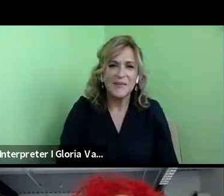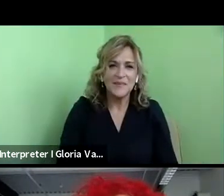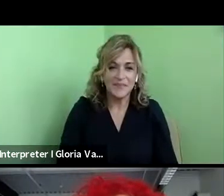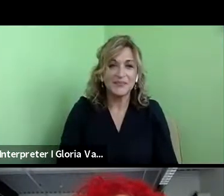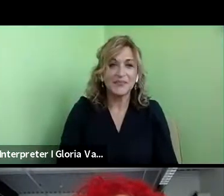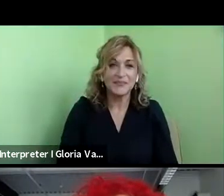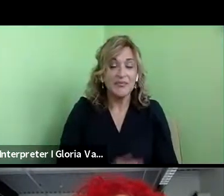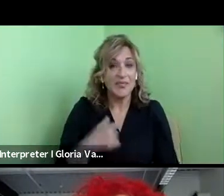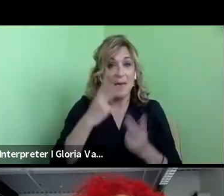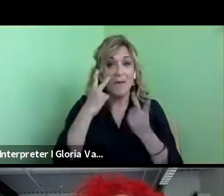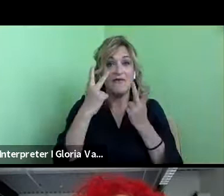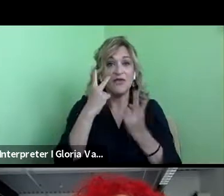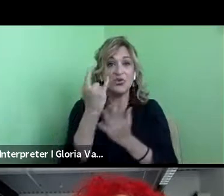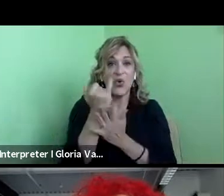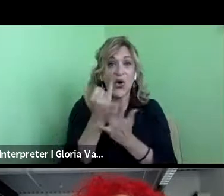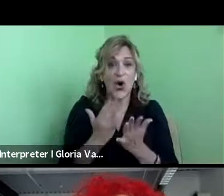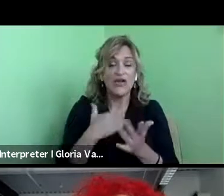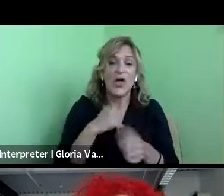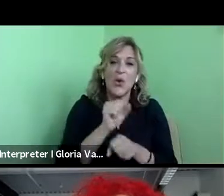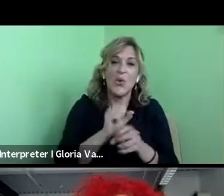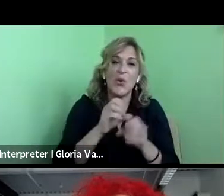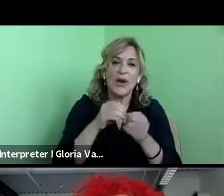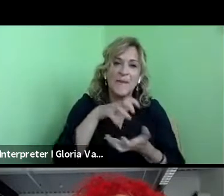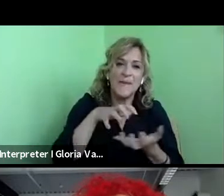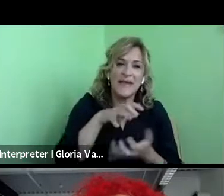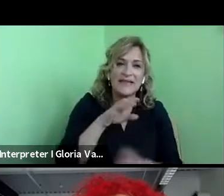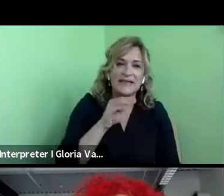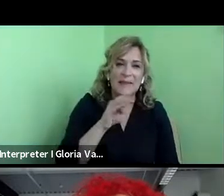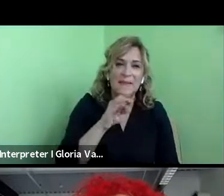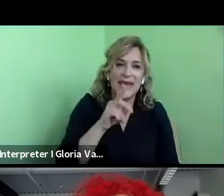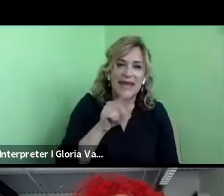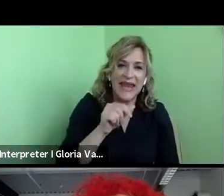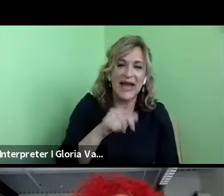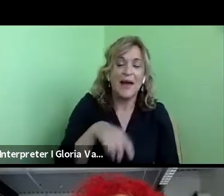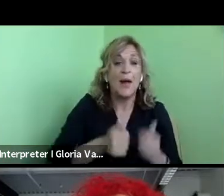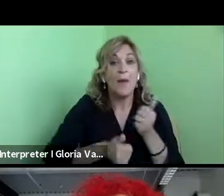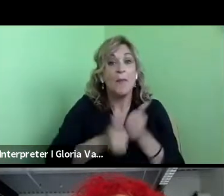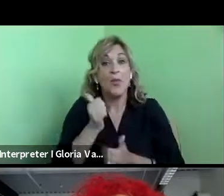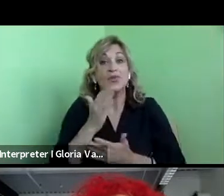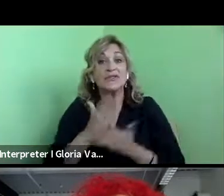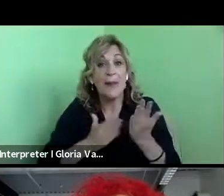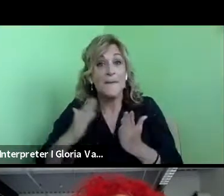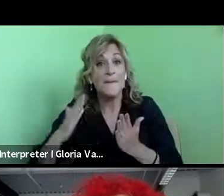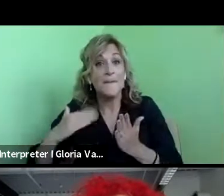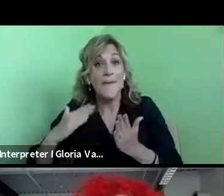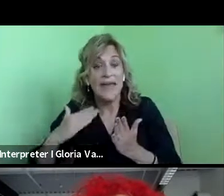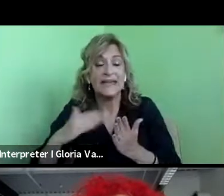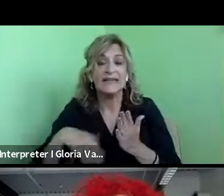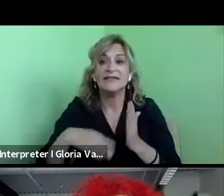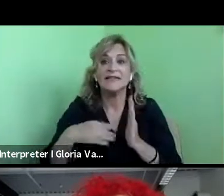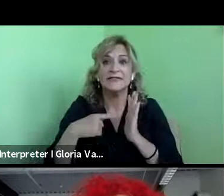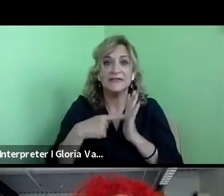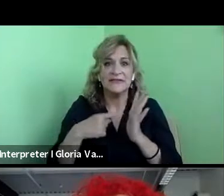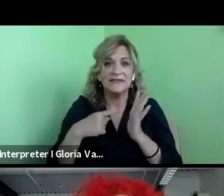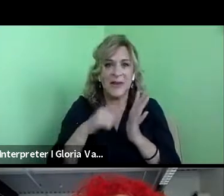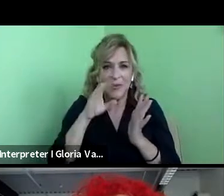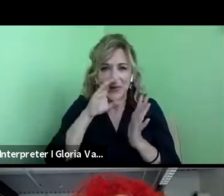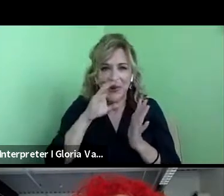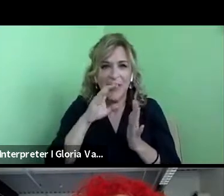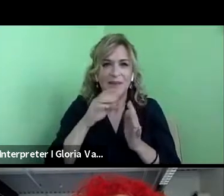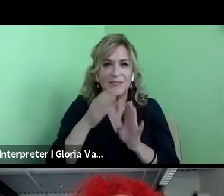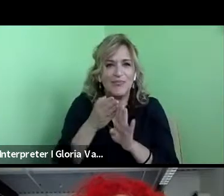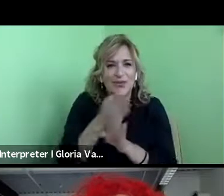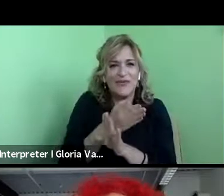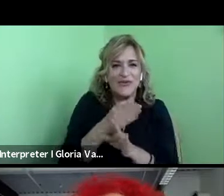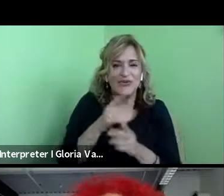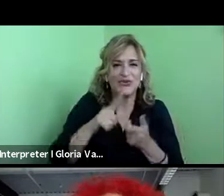I'm a visual artist. I work in mixed media, mostly in some painting and animation. And previous to COVID, I was